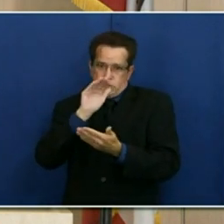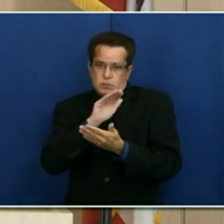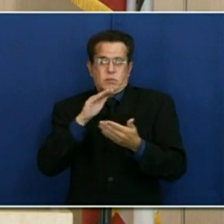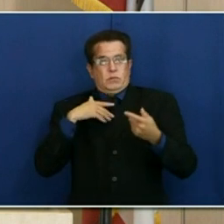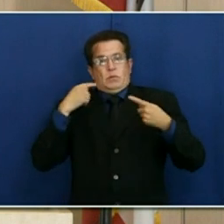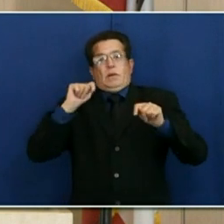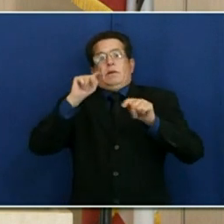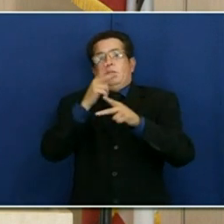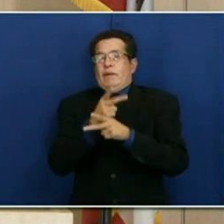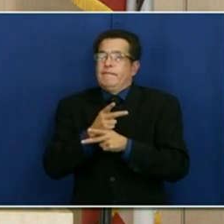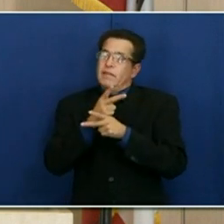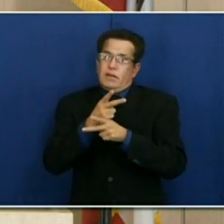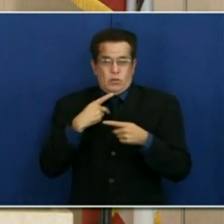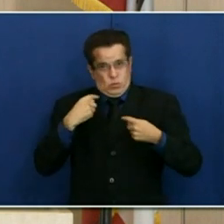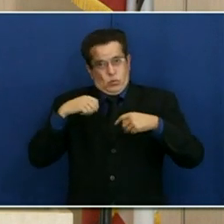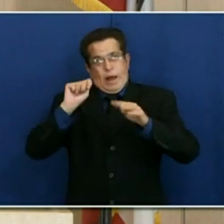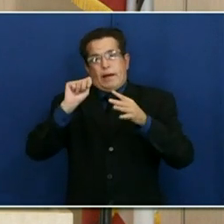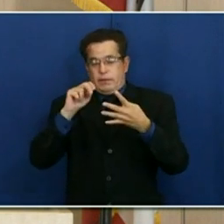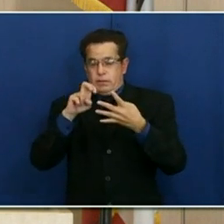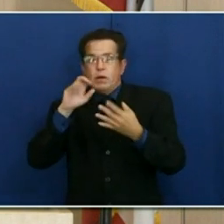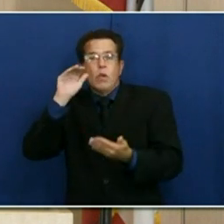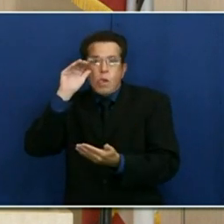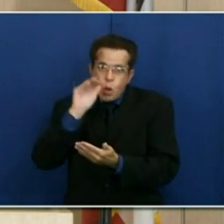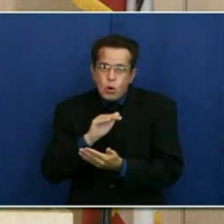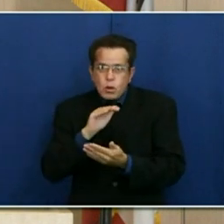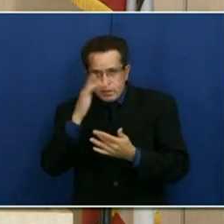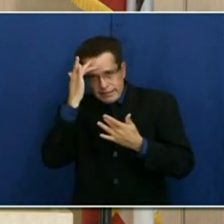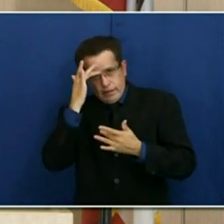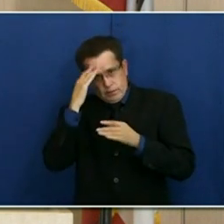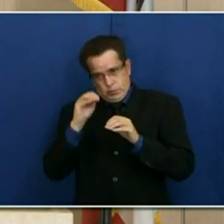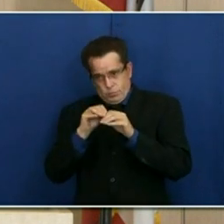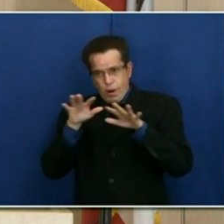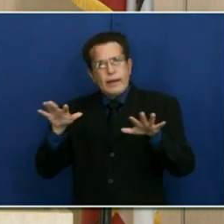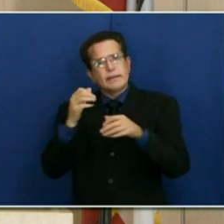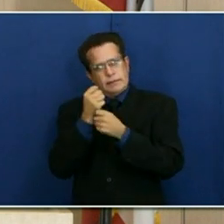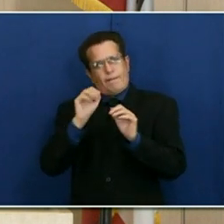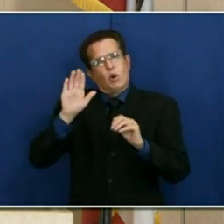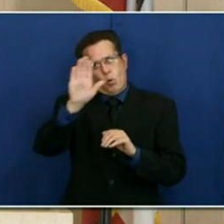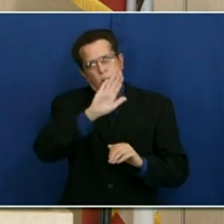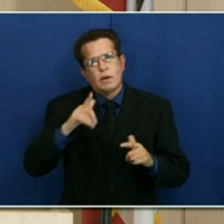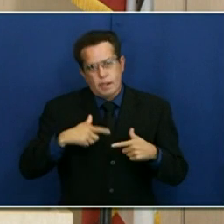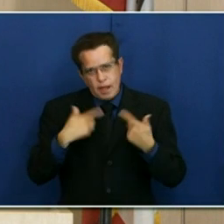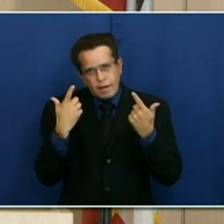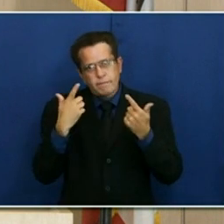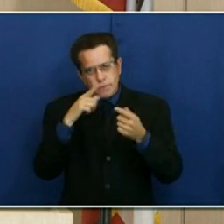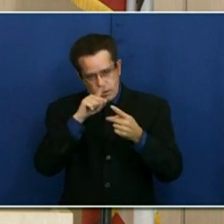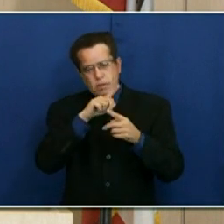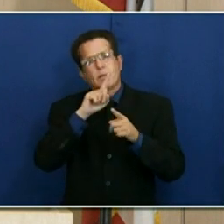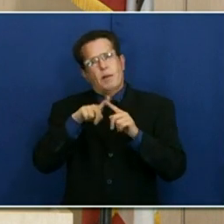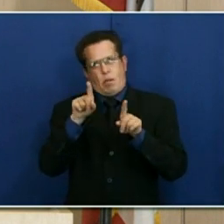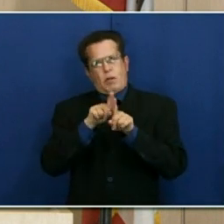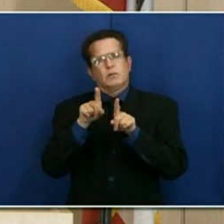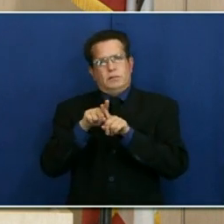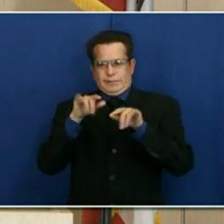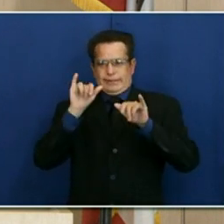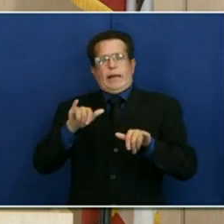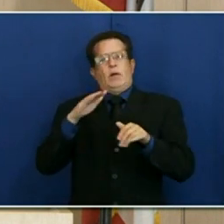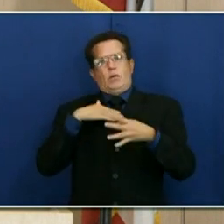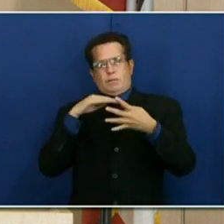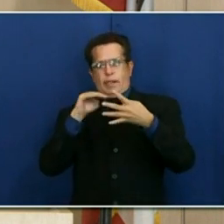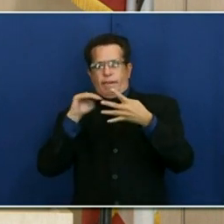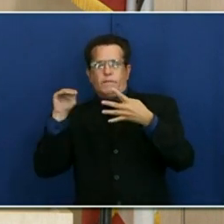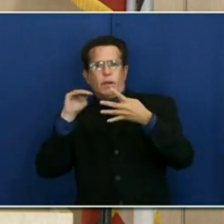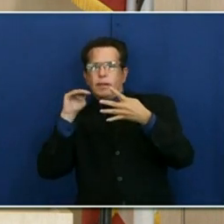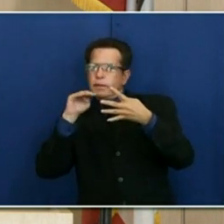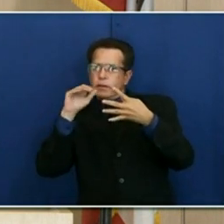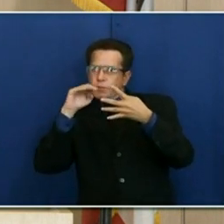we can. What we're fighting for here is obviously to slow the spread, not just to save lives, but also to maintain our current status with what is